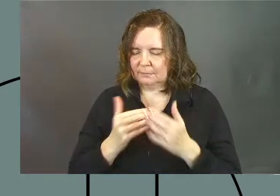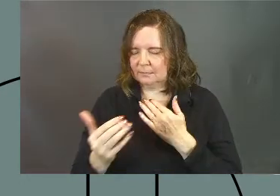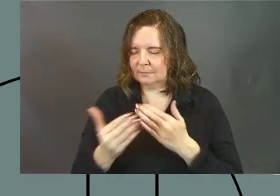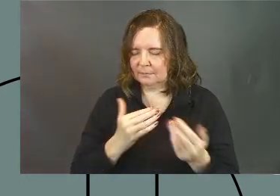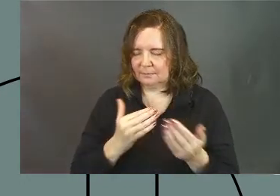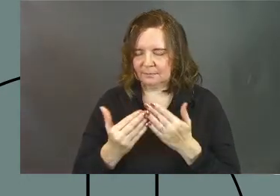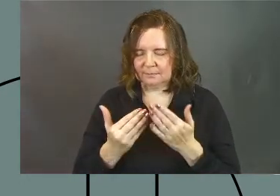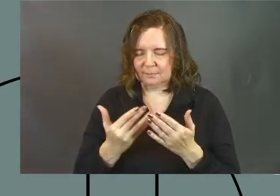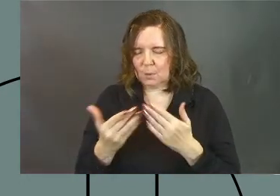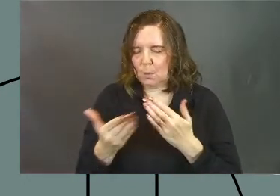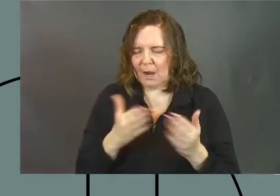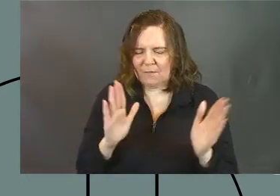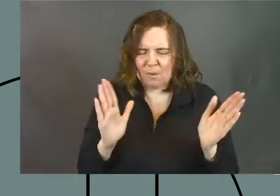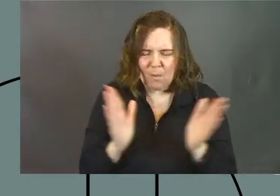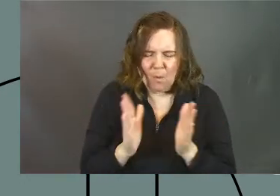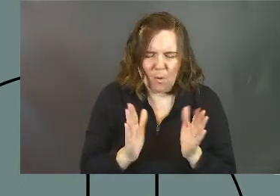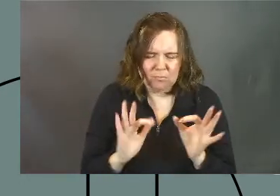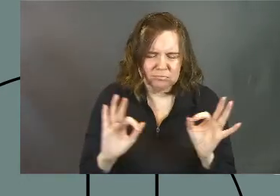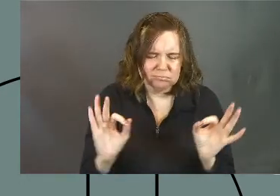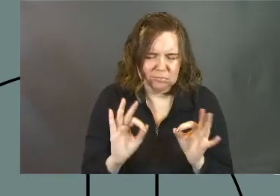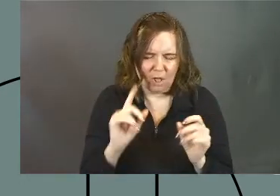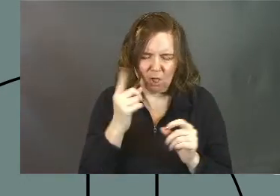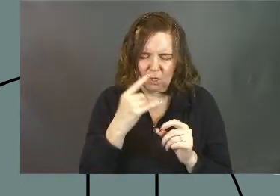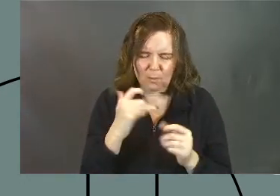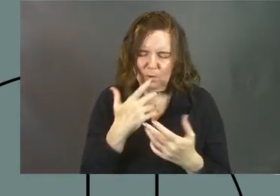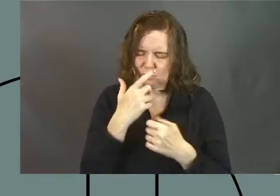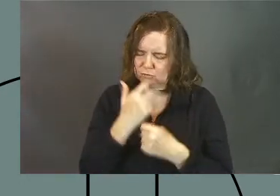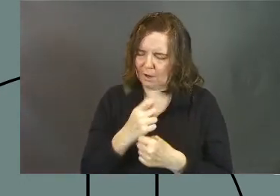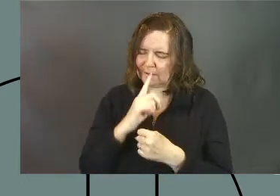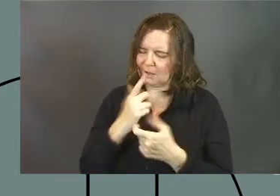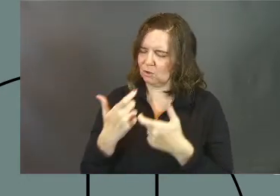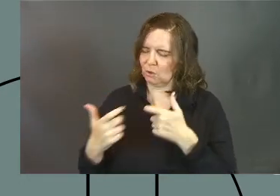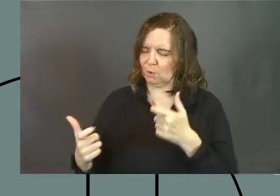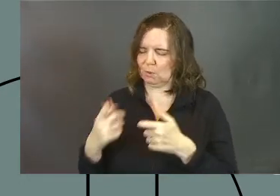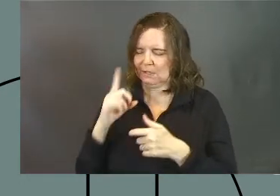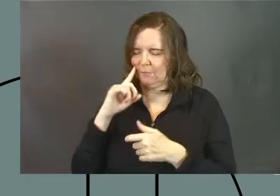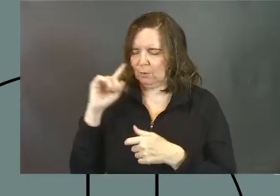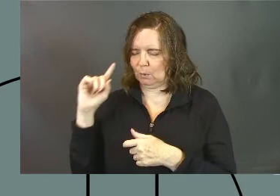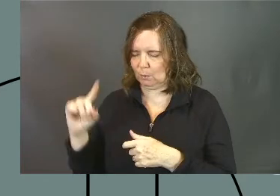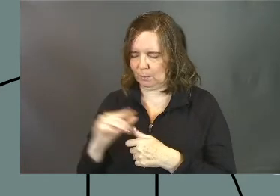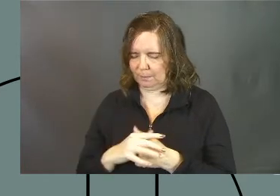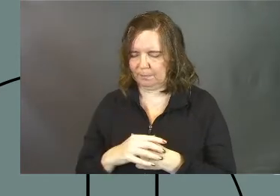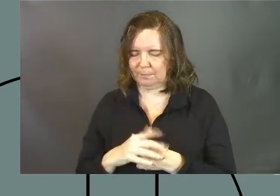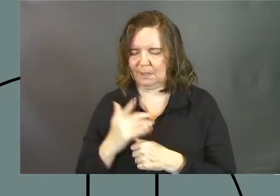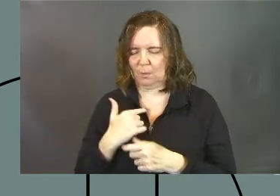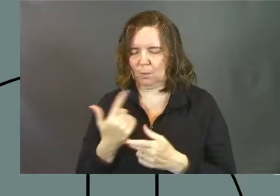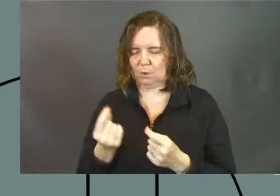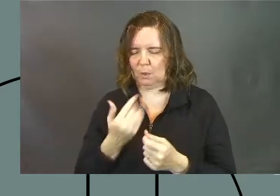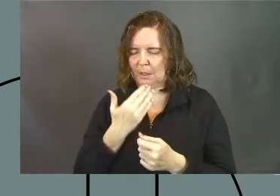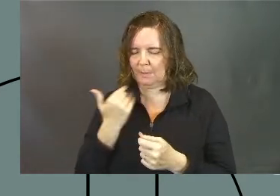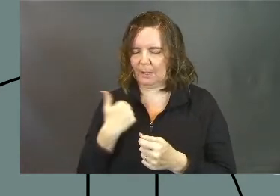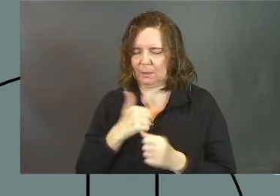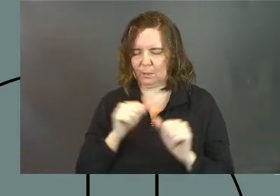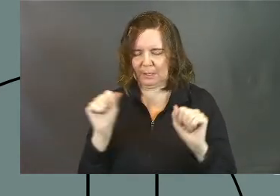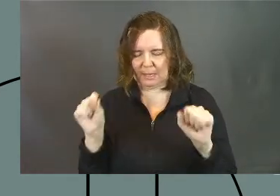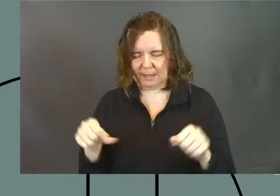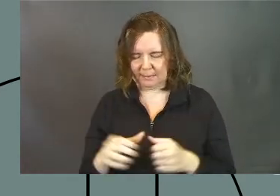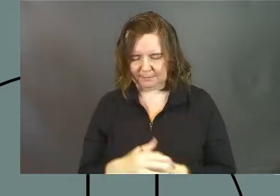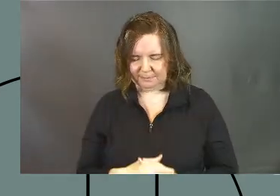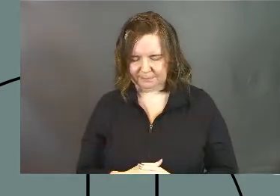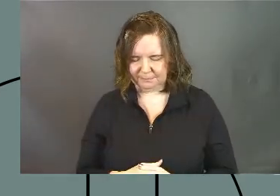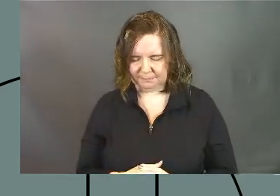Whatever it may be, however small it looks, and we're going to trust that it's actually a huge deal to you. And we're going to do it the best that we